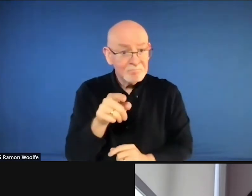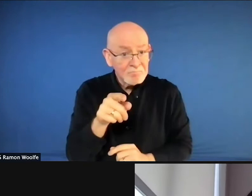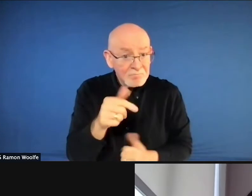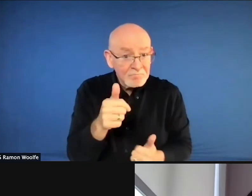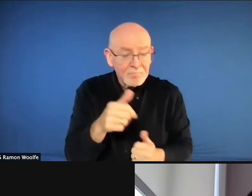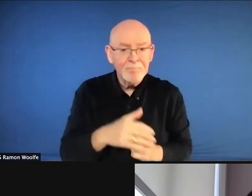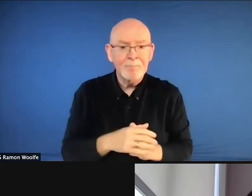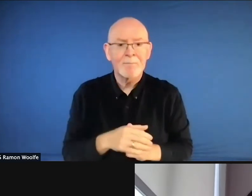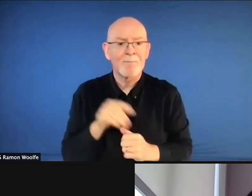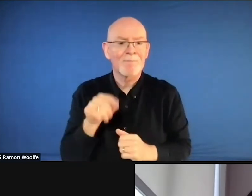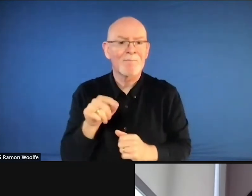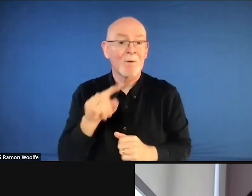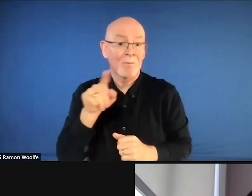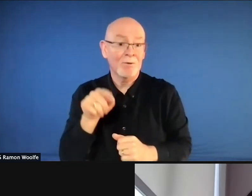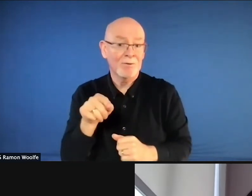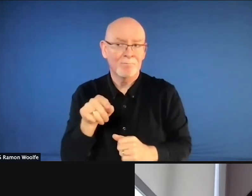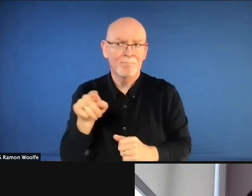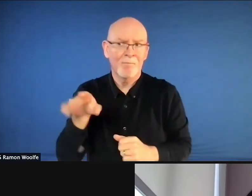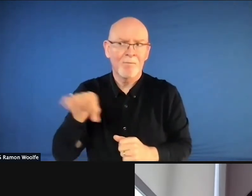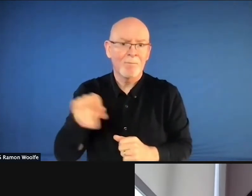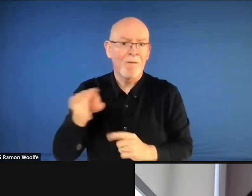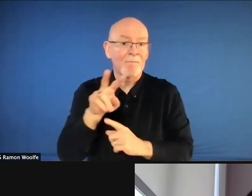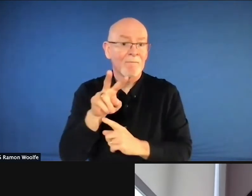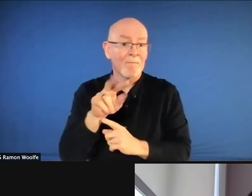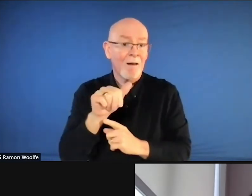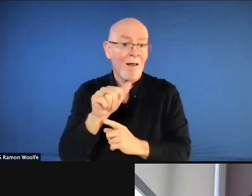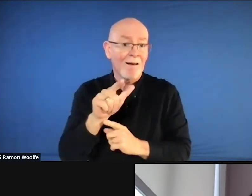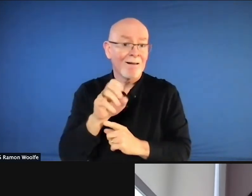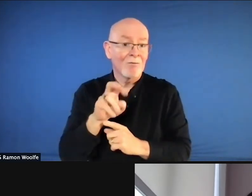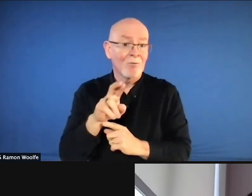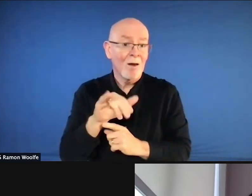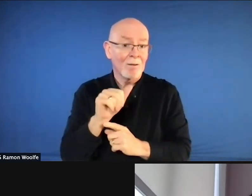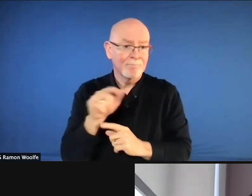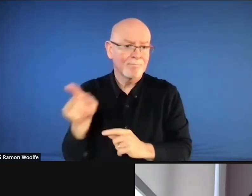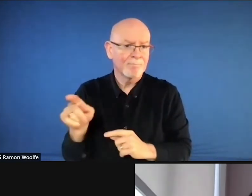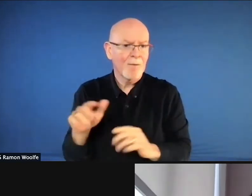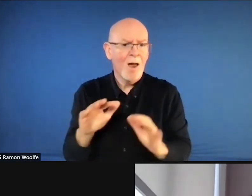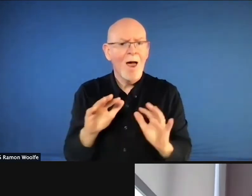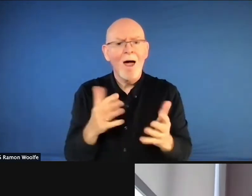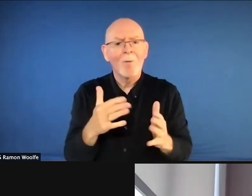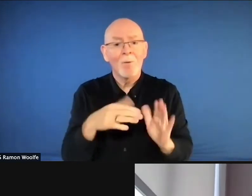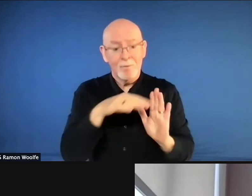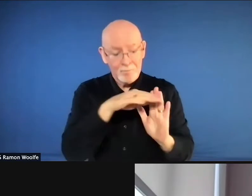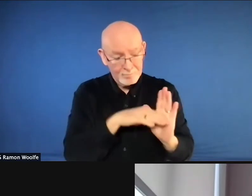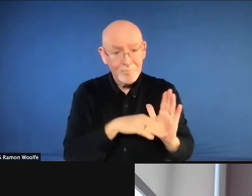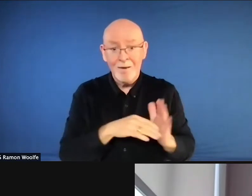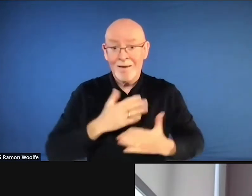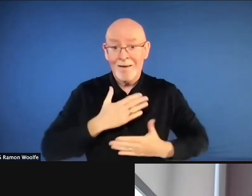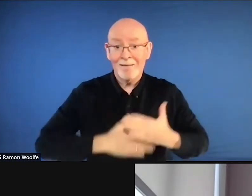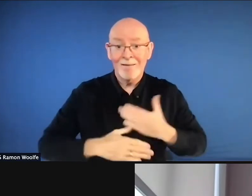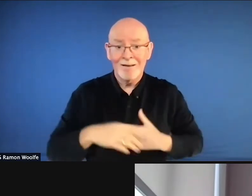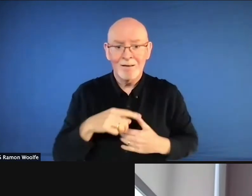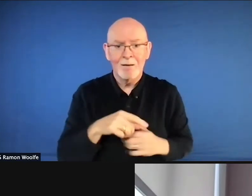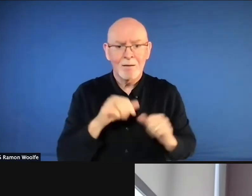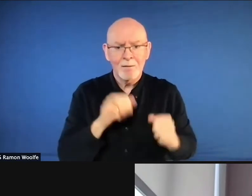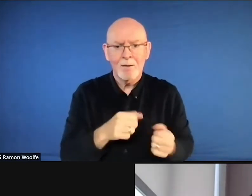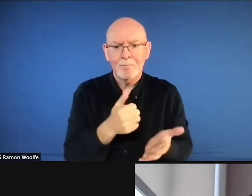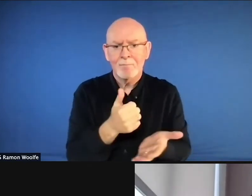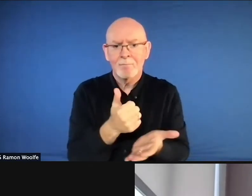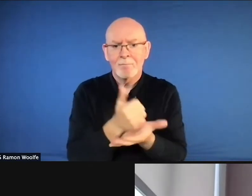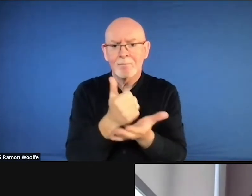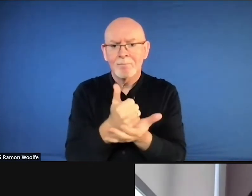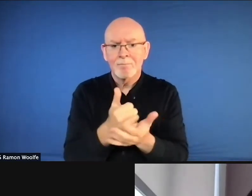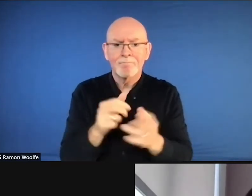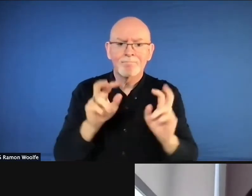Valeria is currently working in Lebanon, and she finds that overassessment is a big problem